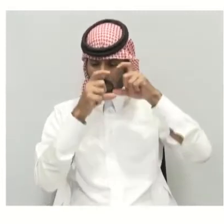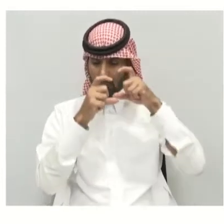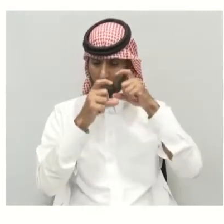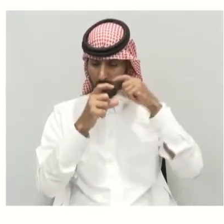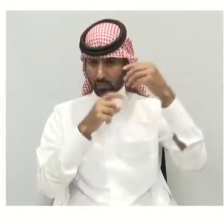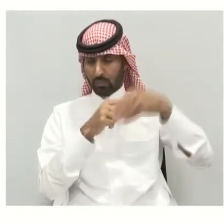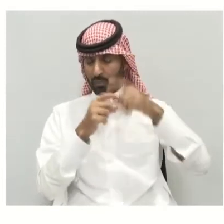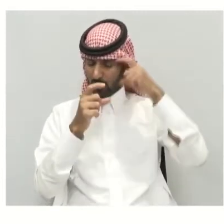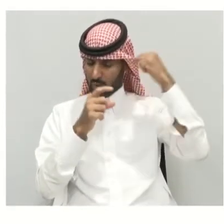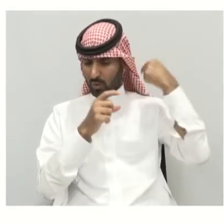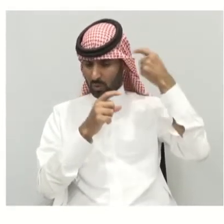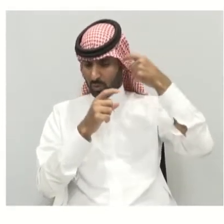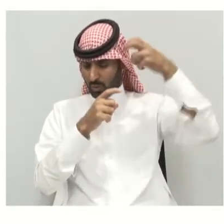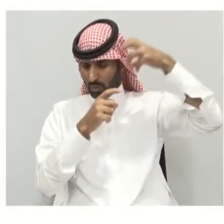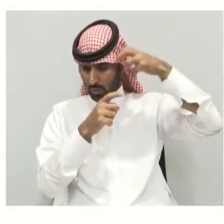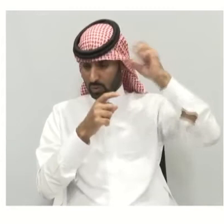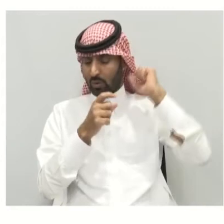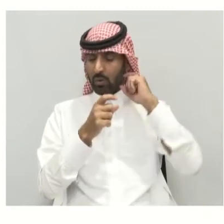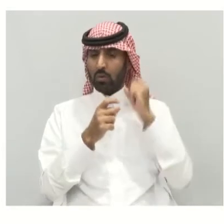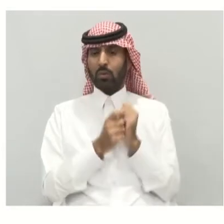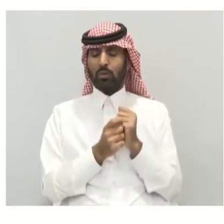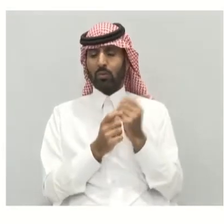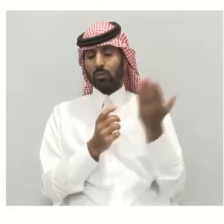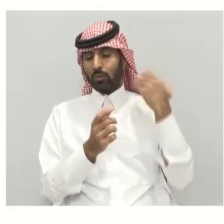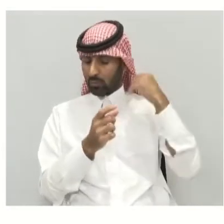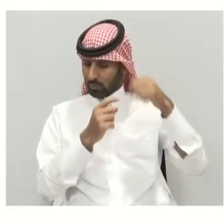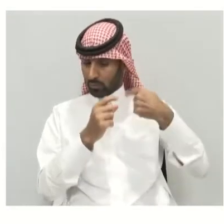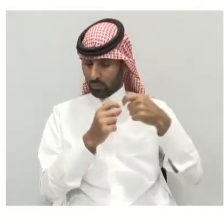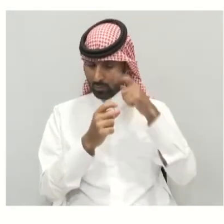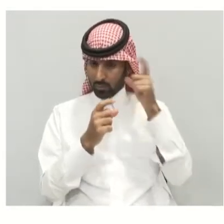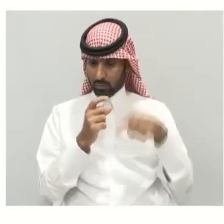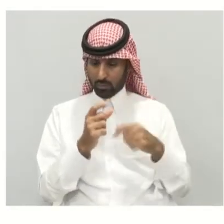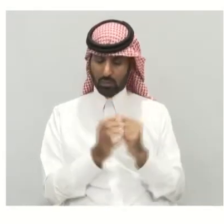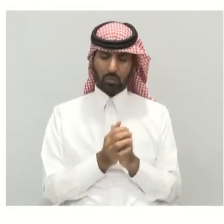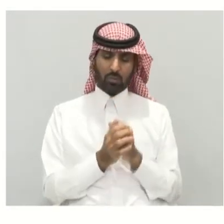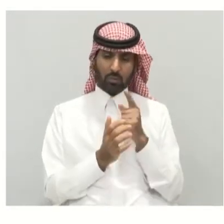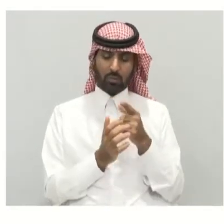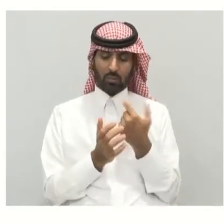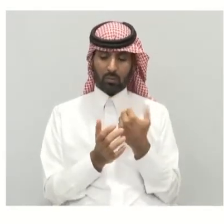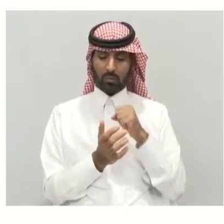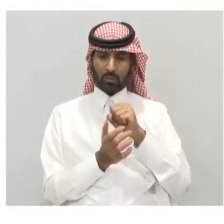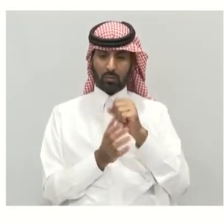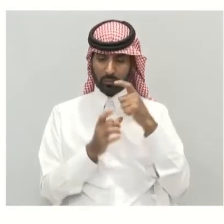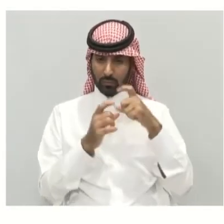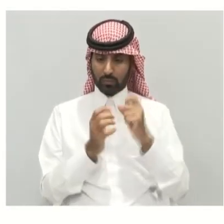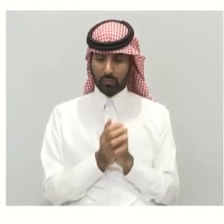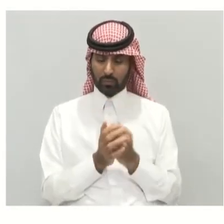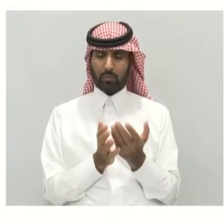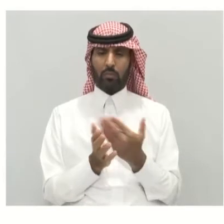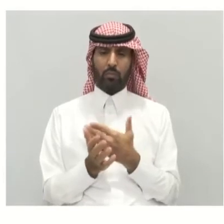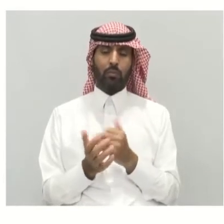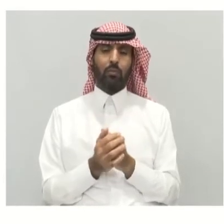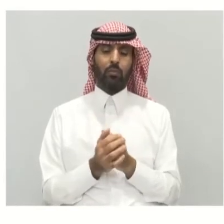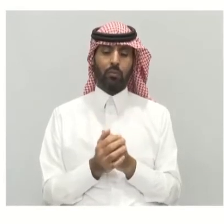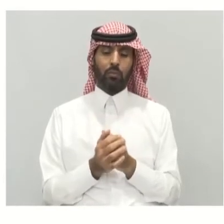your camera. They have a camera operator to film it, or you can use your own camera. This is for the